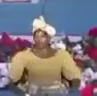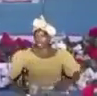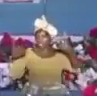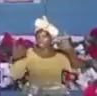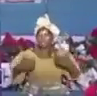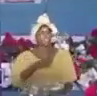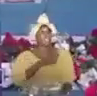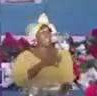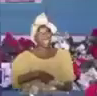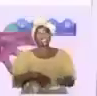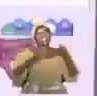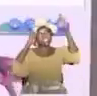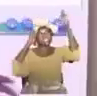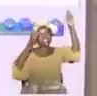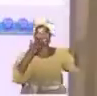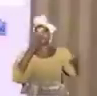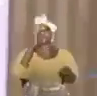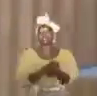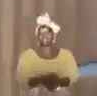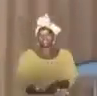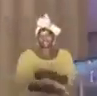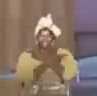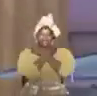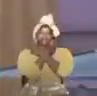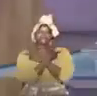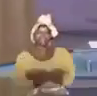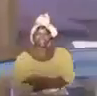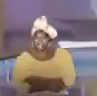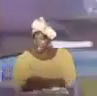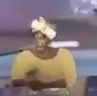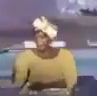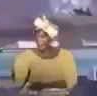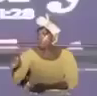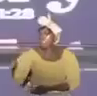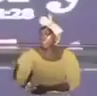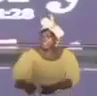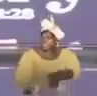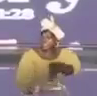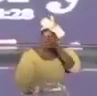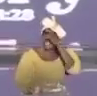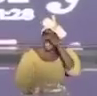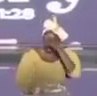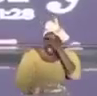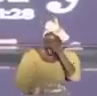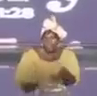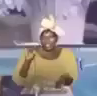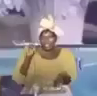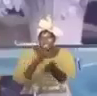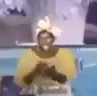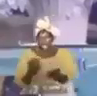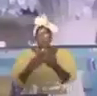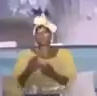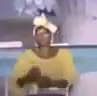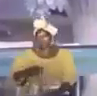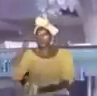give you rest round about? Where is that spirit that will want to tie you when God has said?